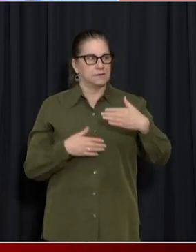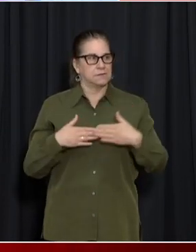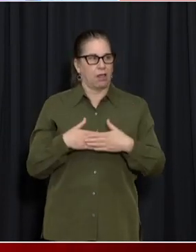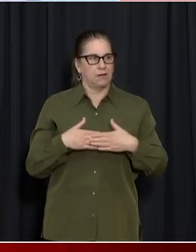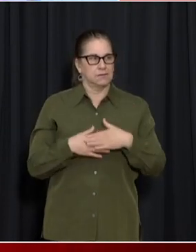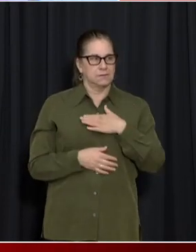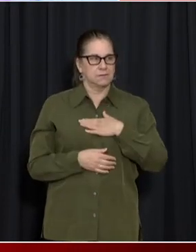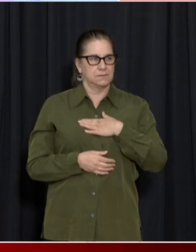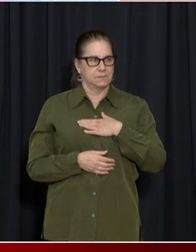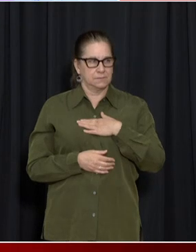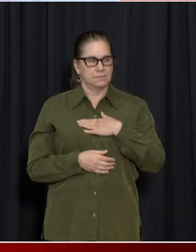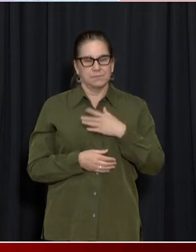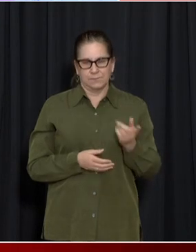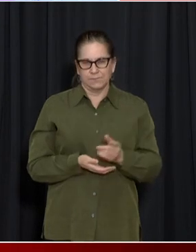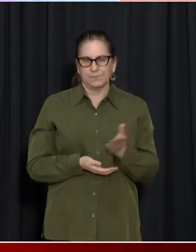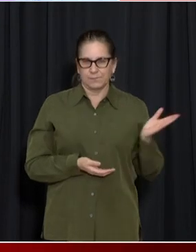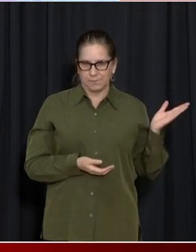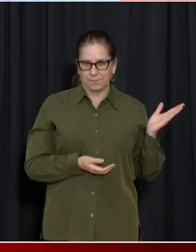We're on now.